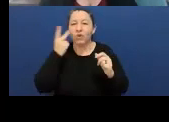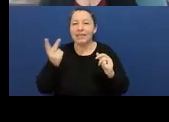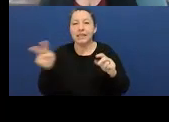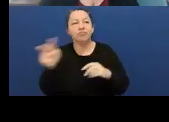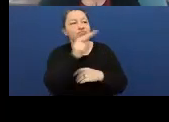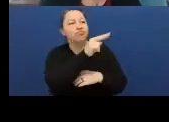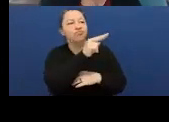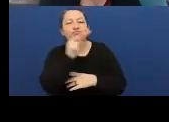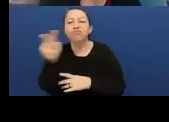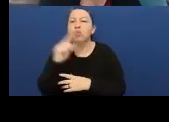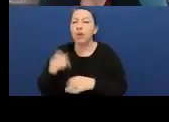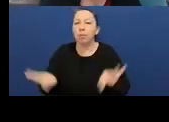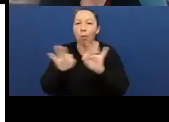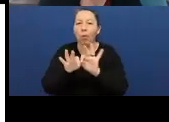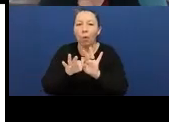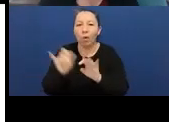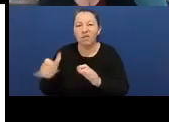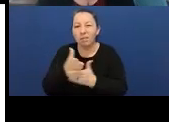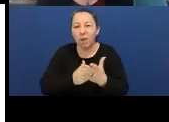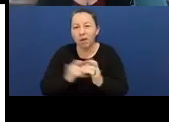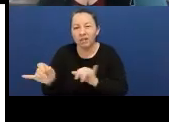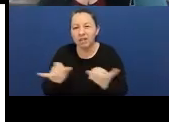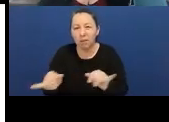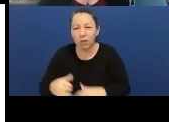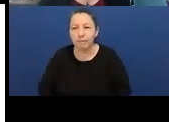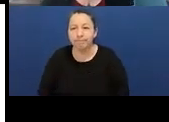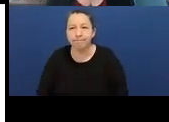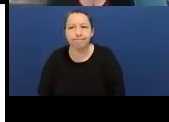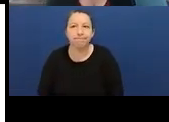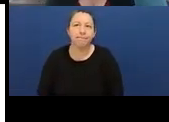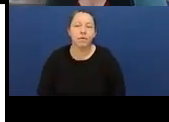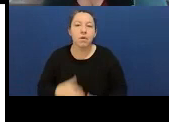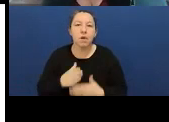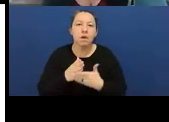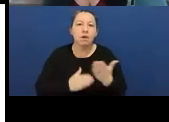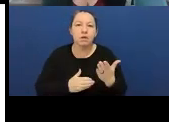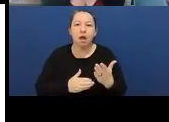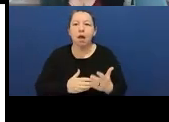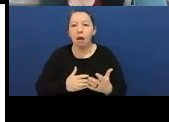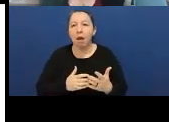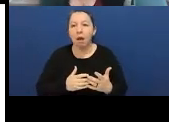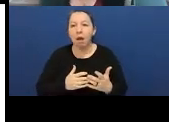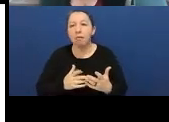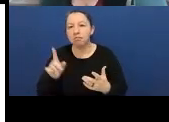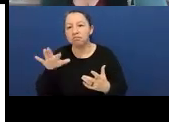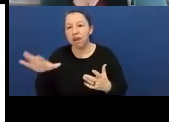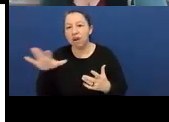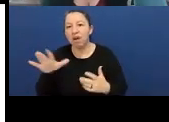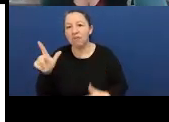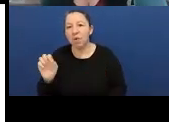that element is similar. And in some of the bastions of the Lower Nubian